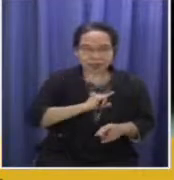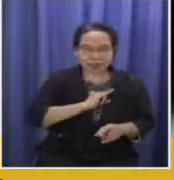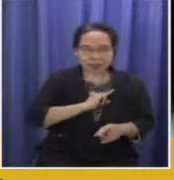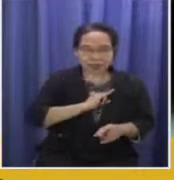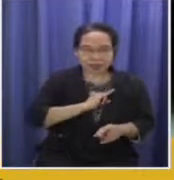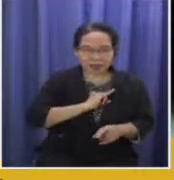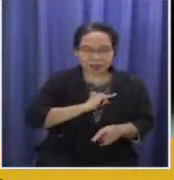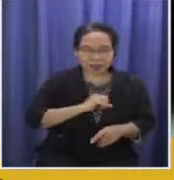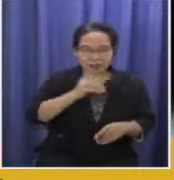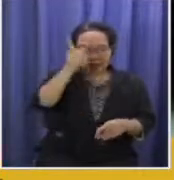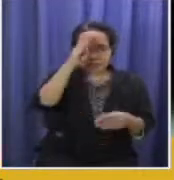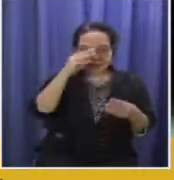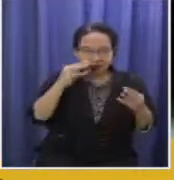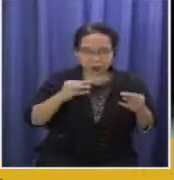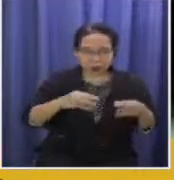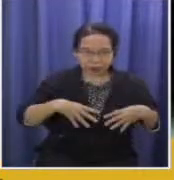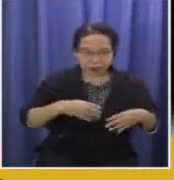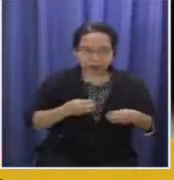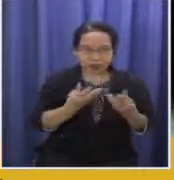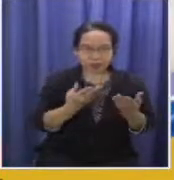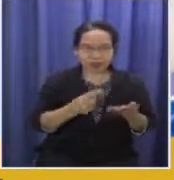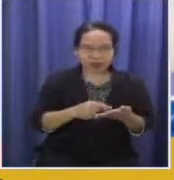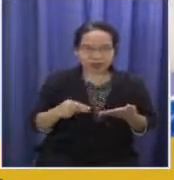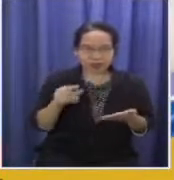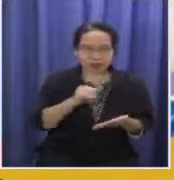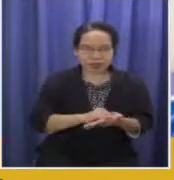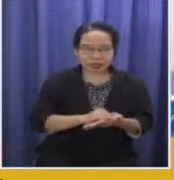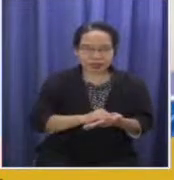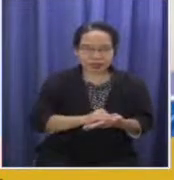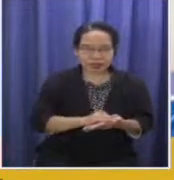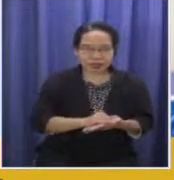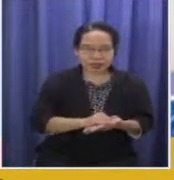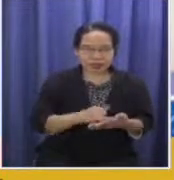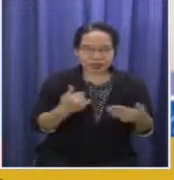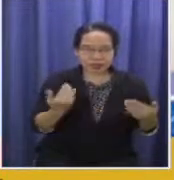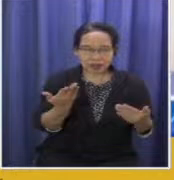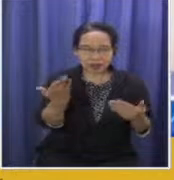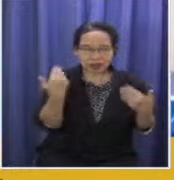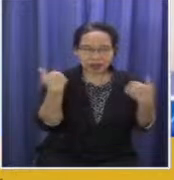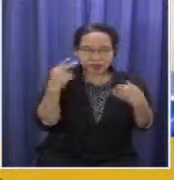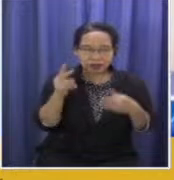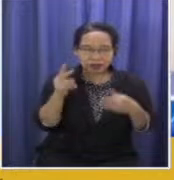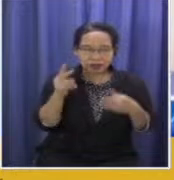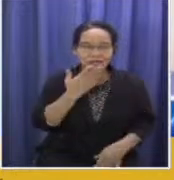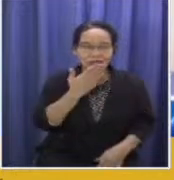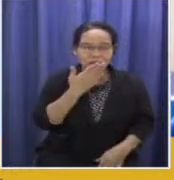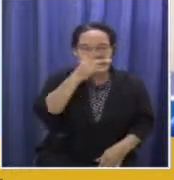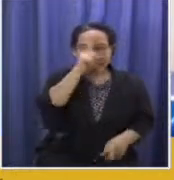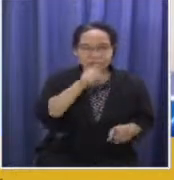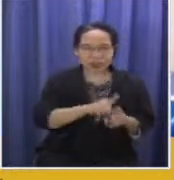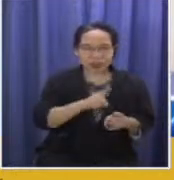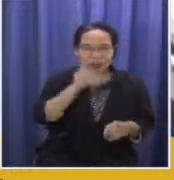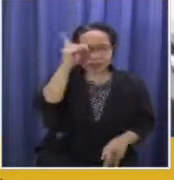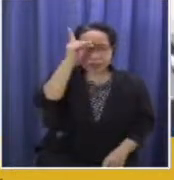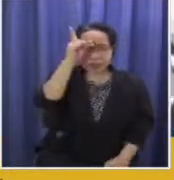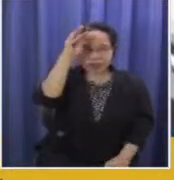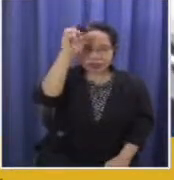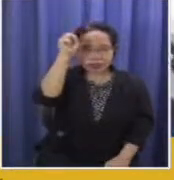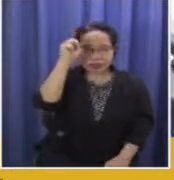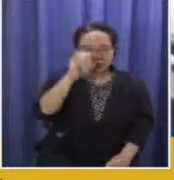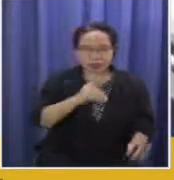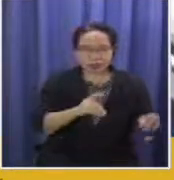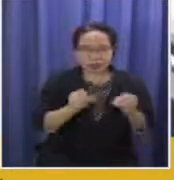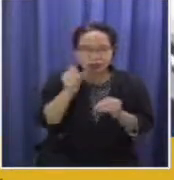help and mercy, we will provide him the verses that you have used. Thank you, thank you. By the way, Brother Diwas, do